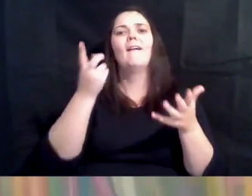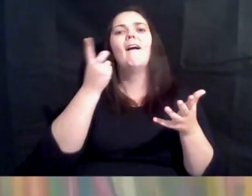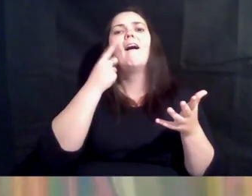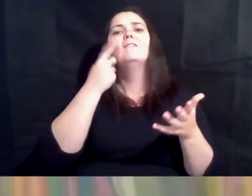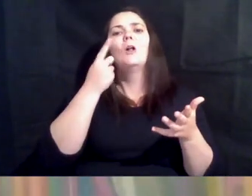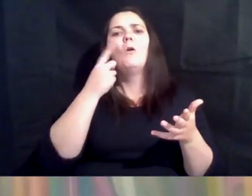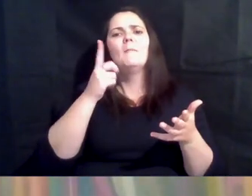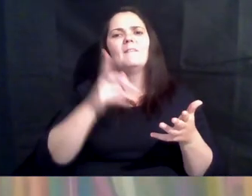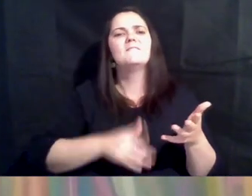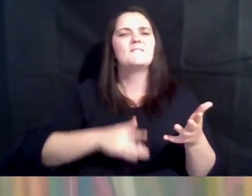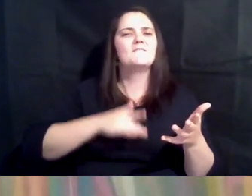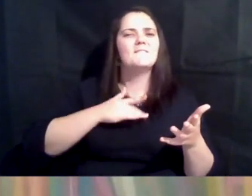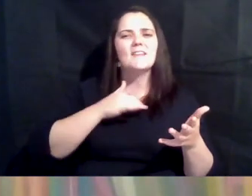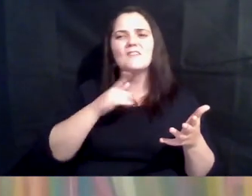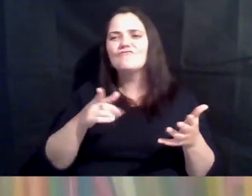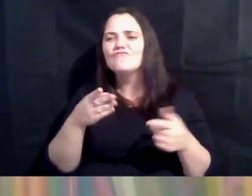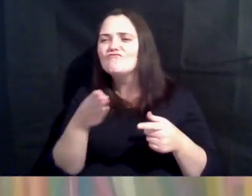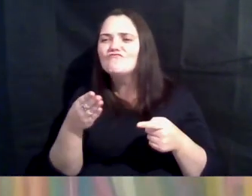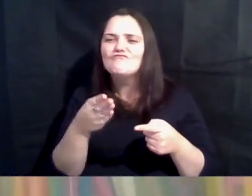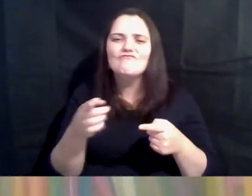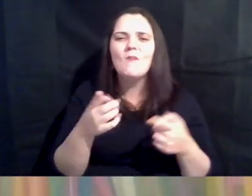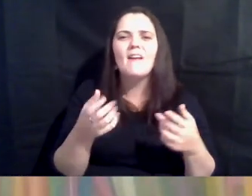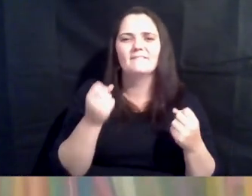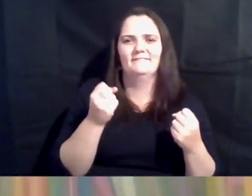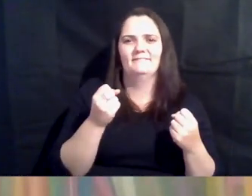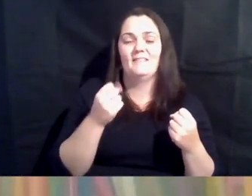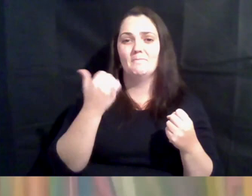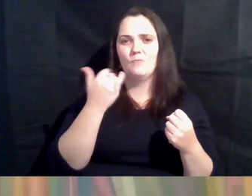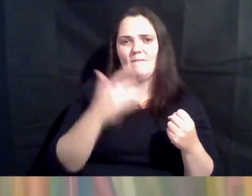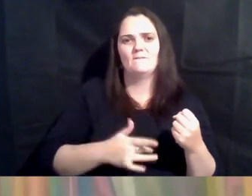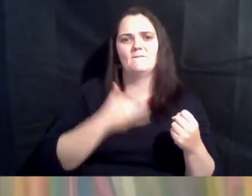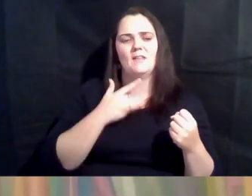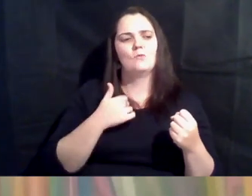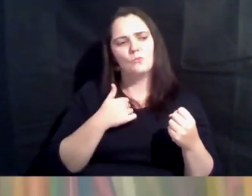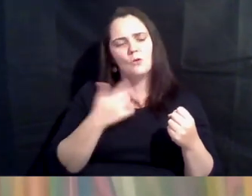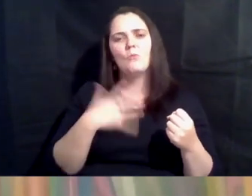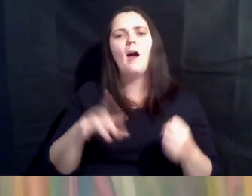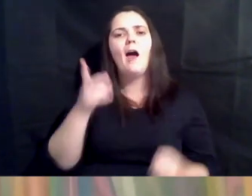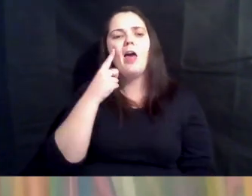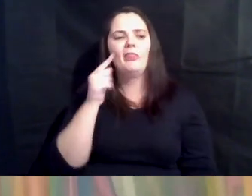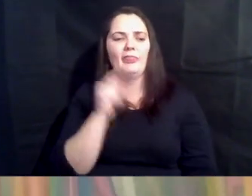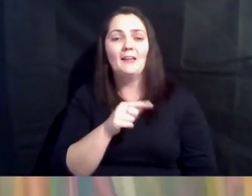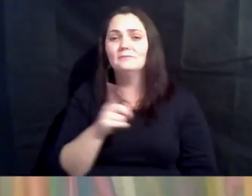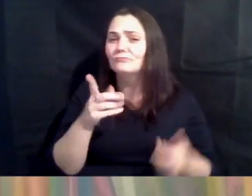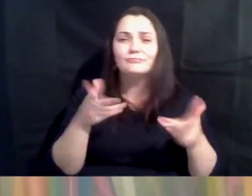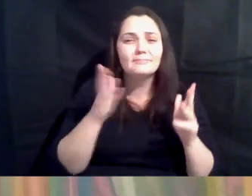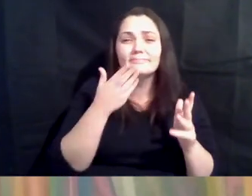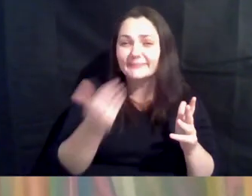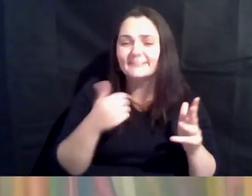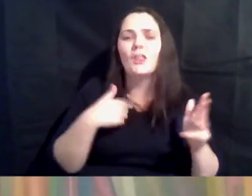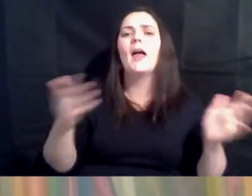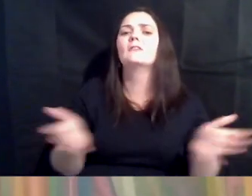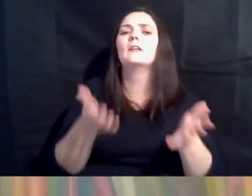but if there's some kind of style that you love, or even you want to explore with your zine making, I really encourage you to do